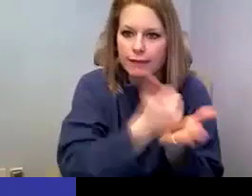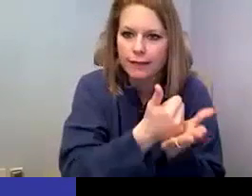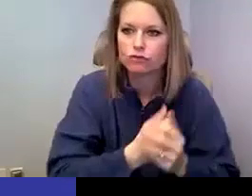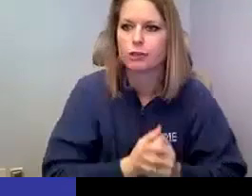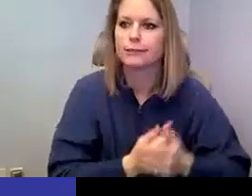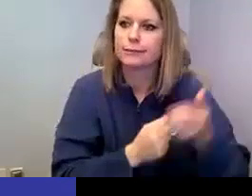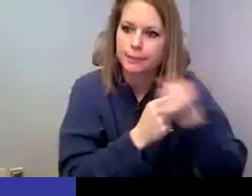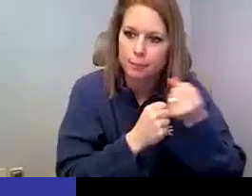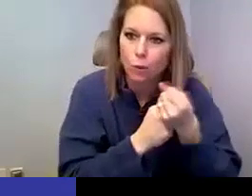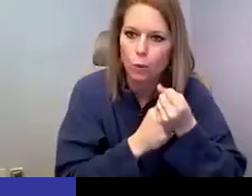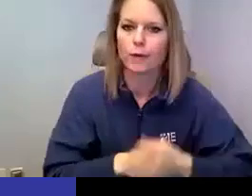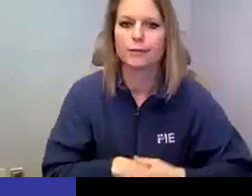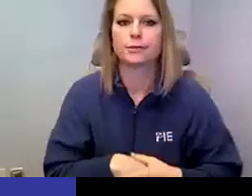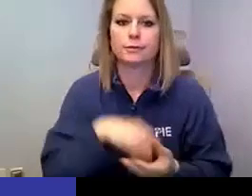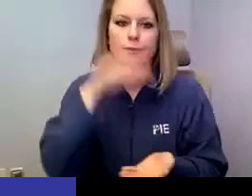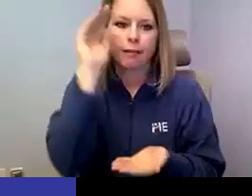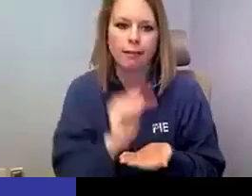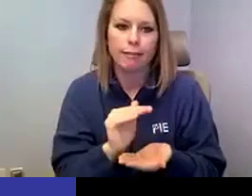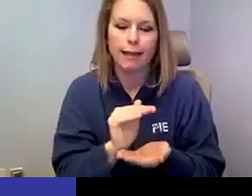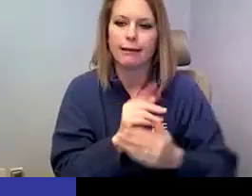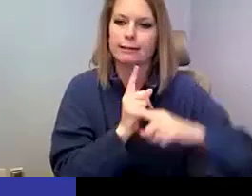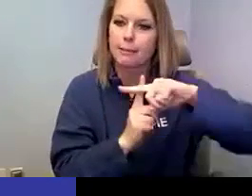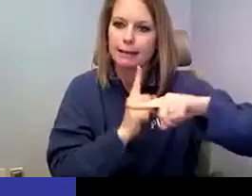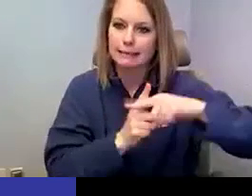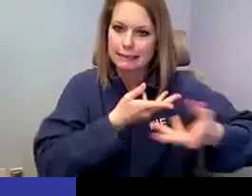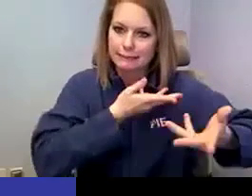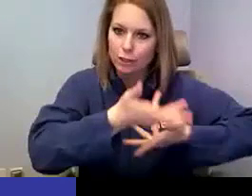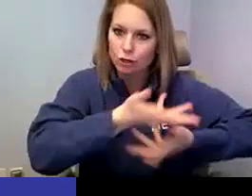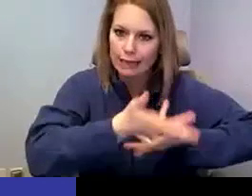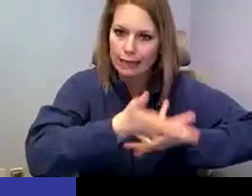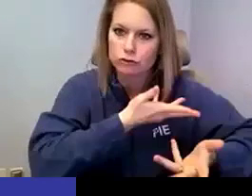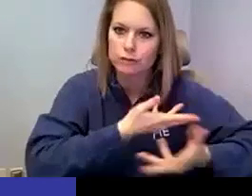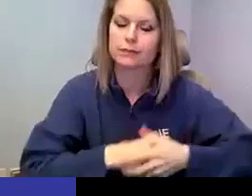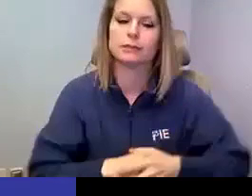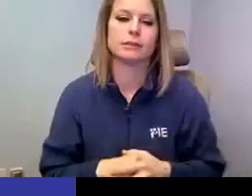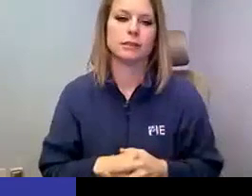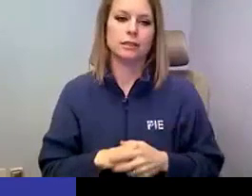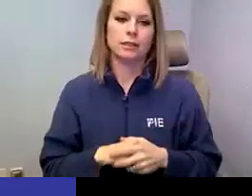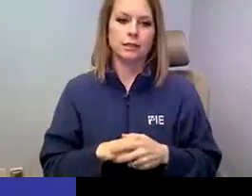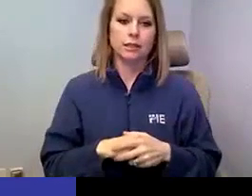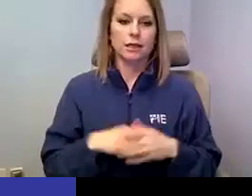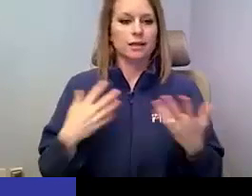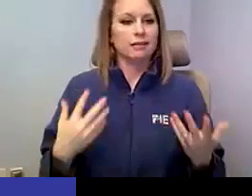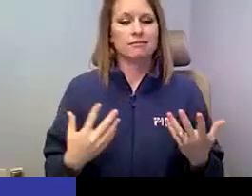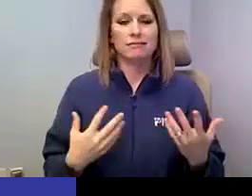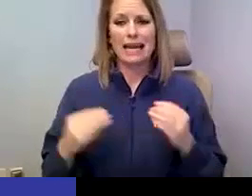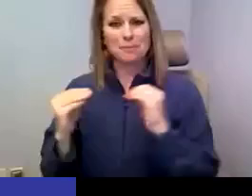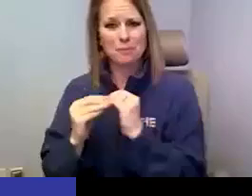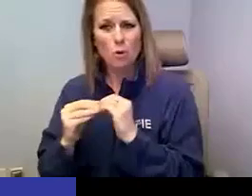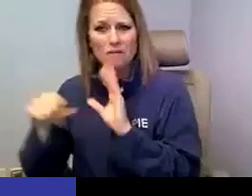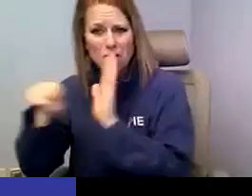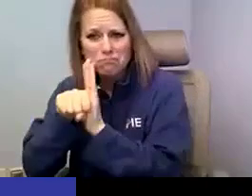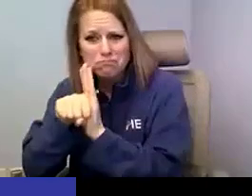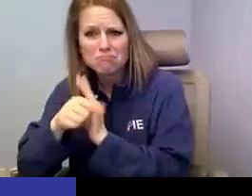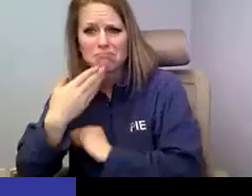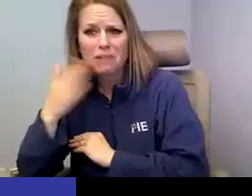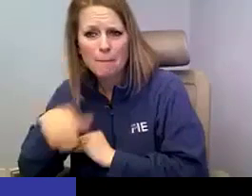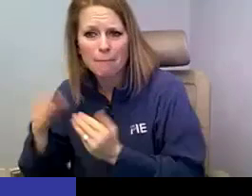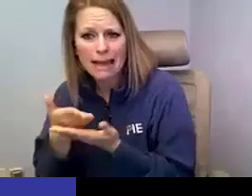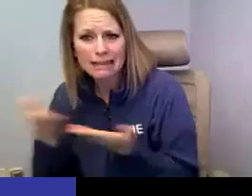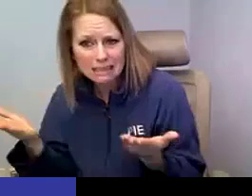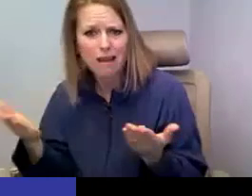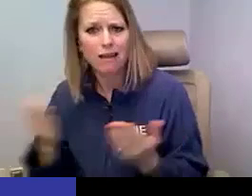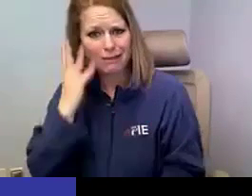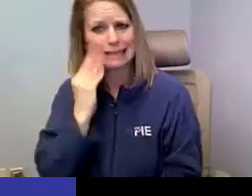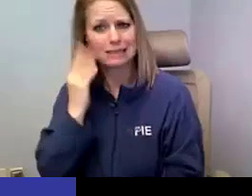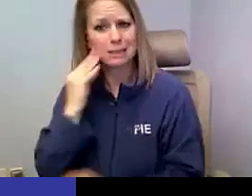and less positive interactions in the school. And they get way more of the bad stuff that kids can experience in school,